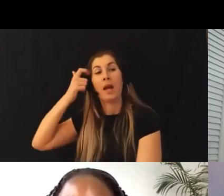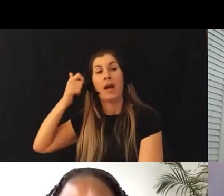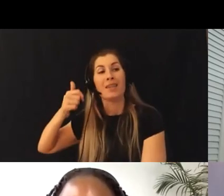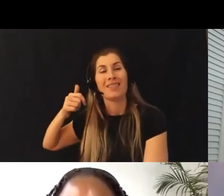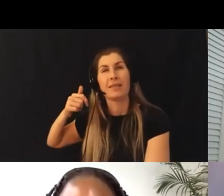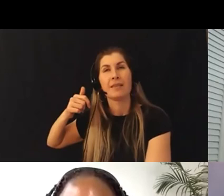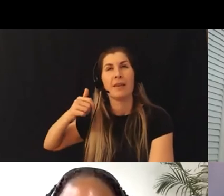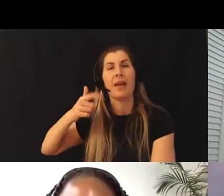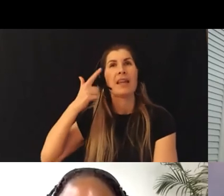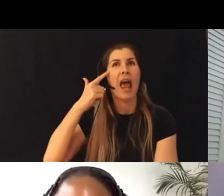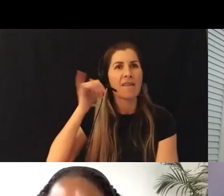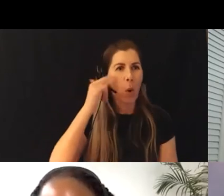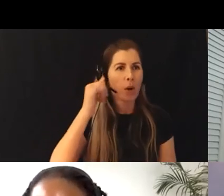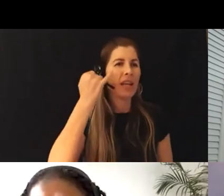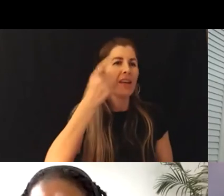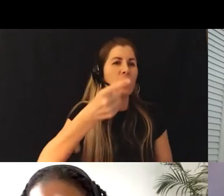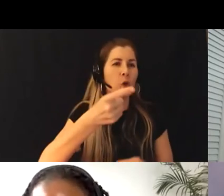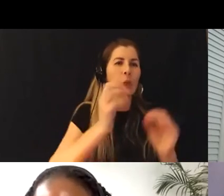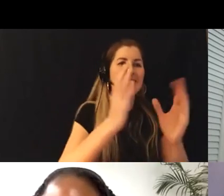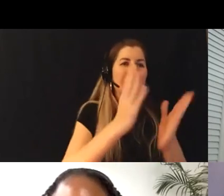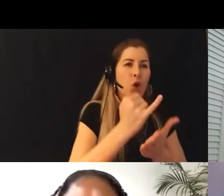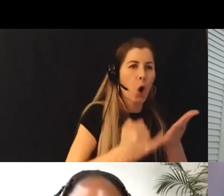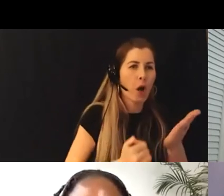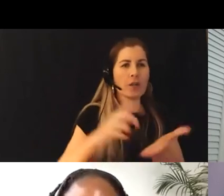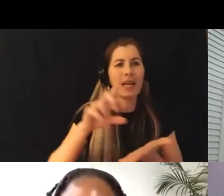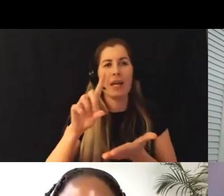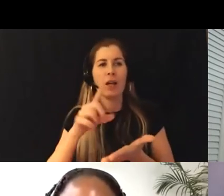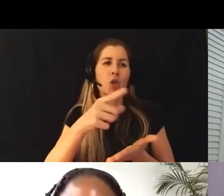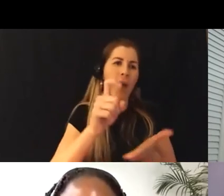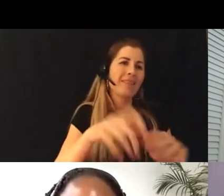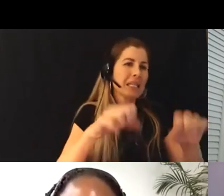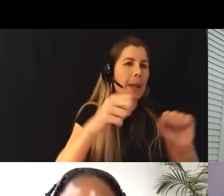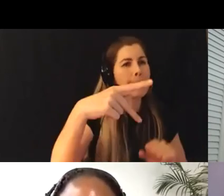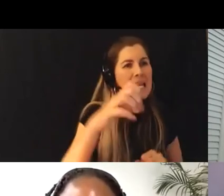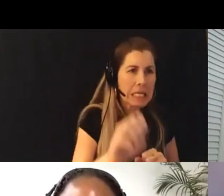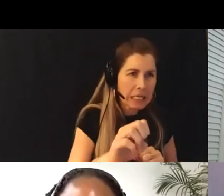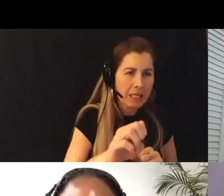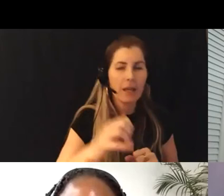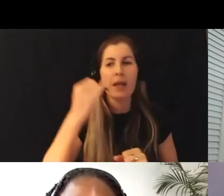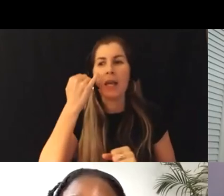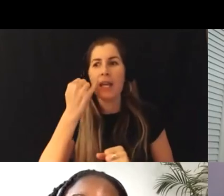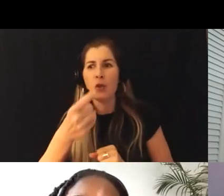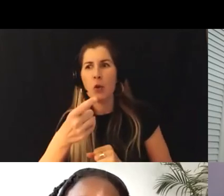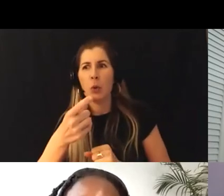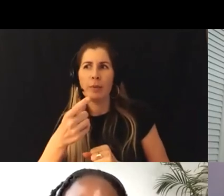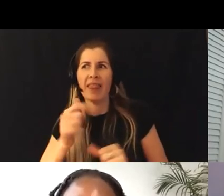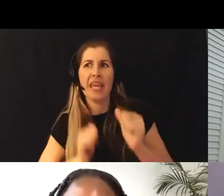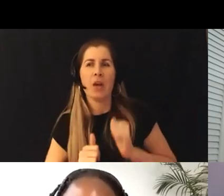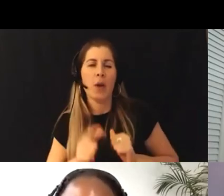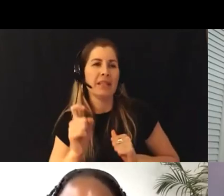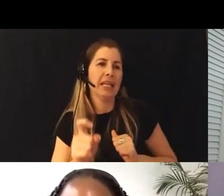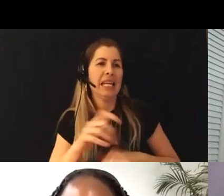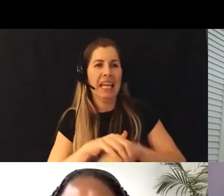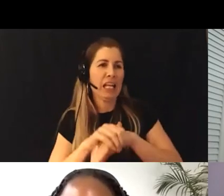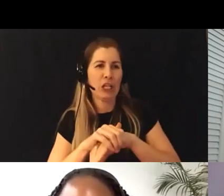were in either of those fields, if you were a dance teacher, you had to get a PE credential. If you're theater, you had to get an English credential. So that, in terms